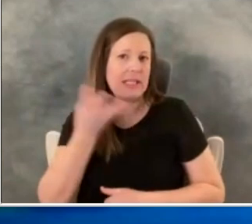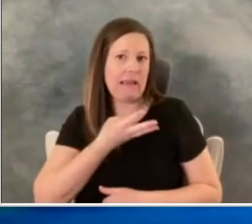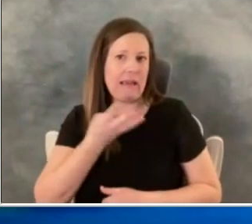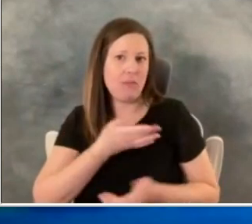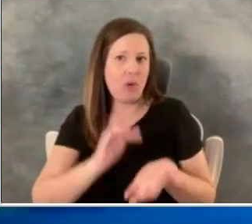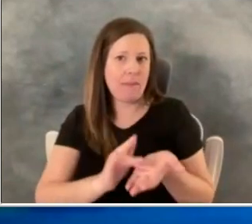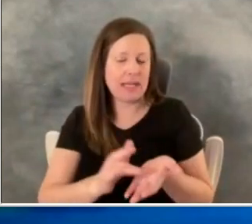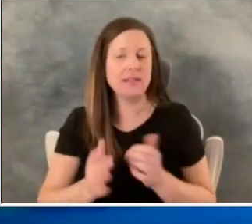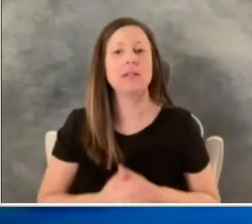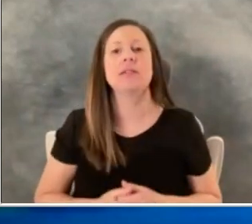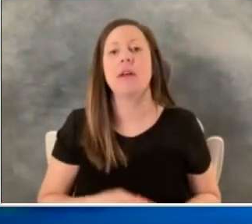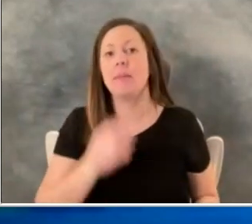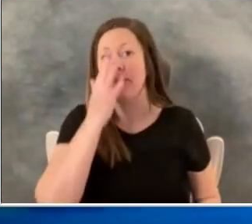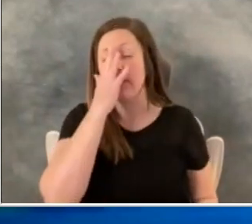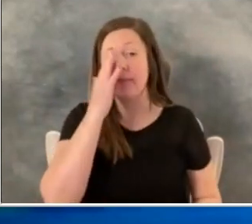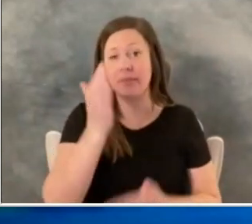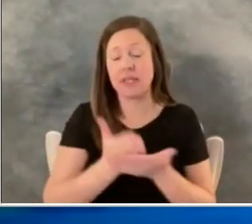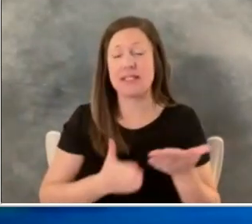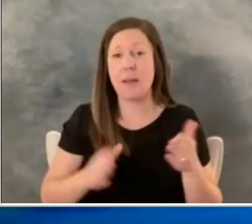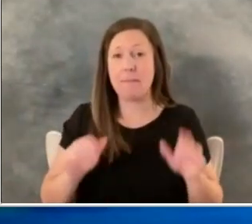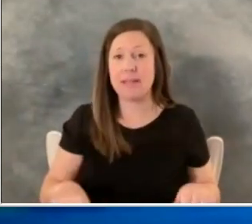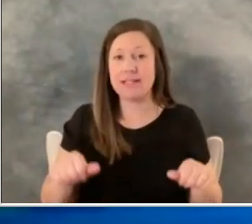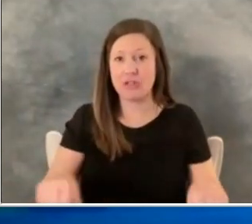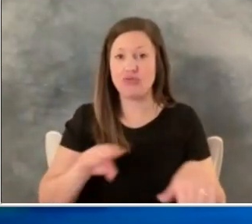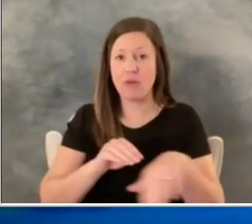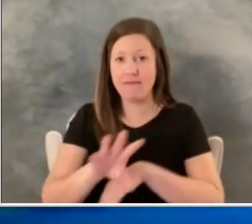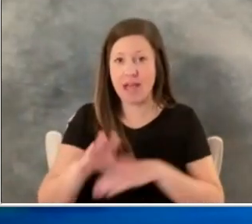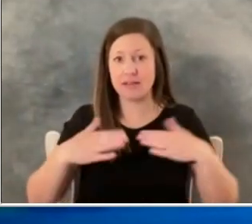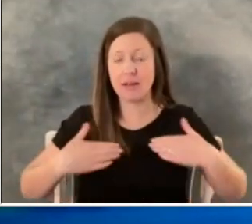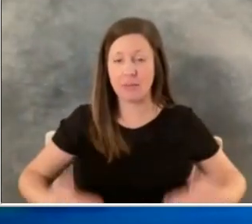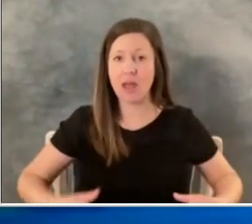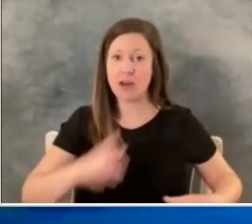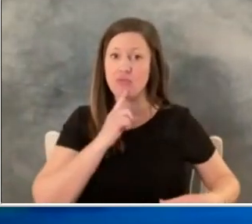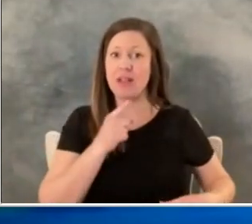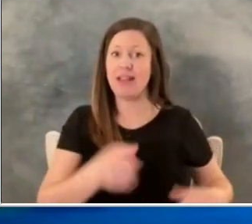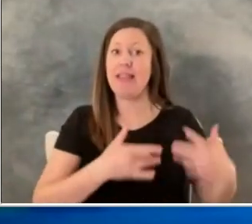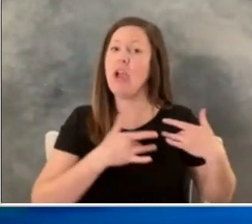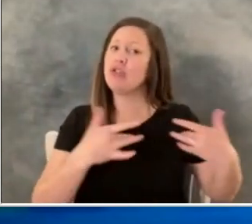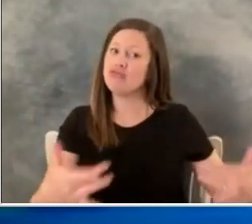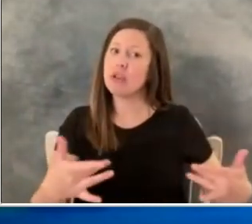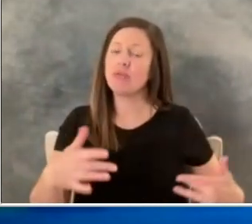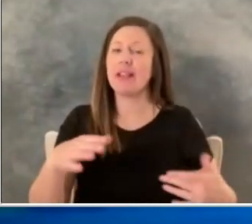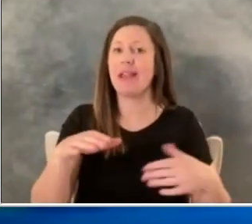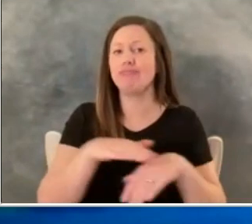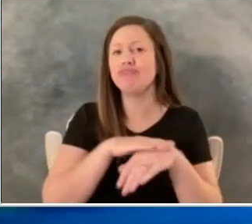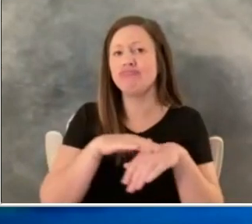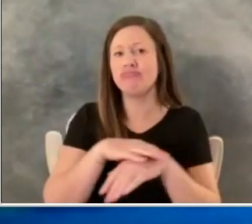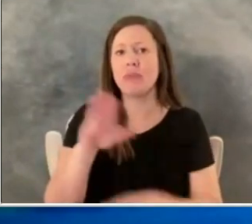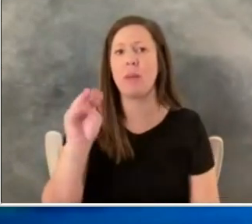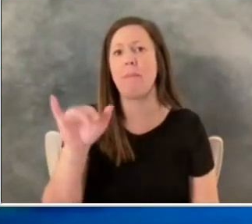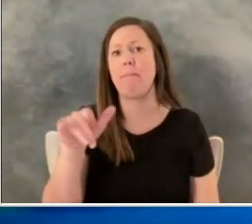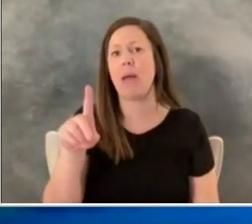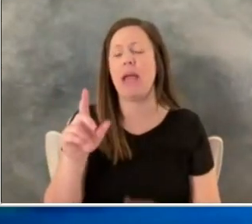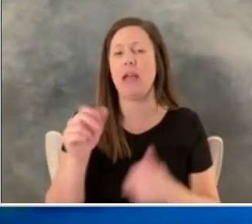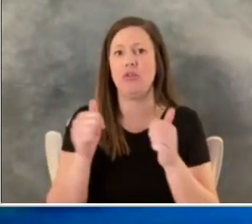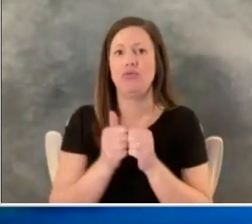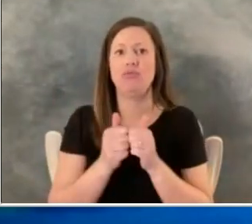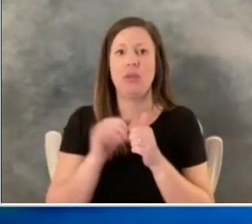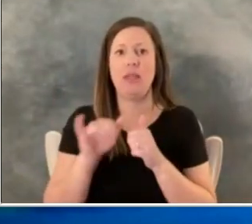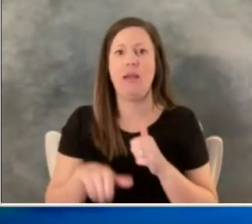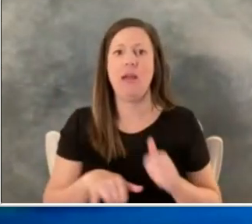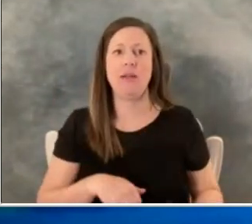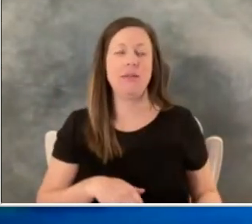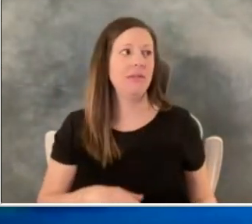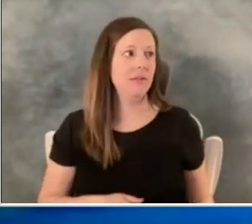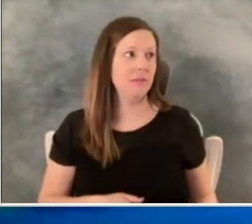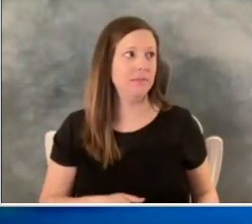are some potential side effects, they are generally mild by comparison. And Yuri can